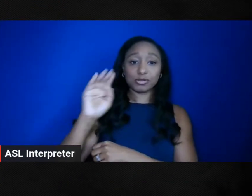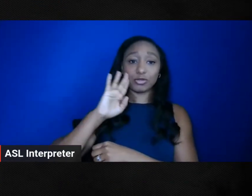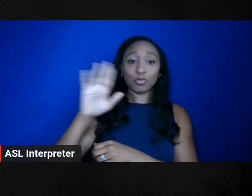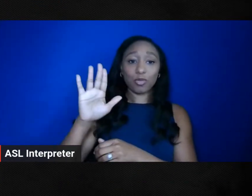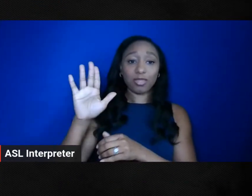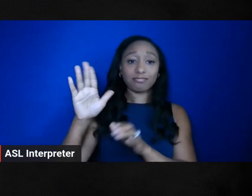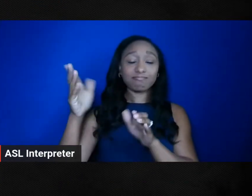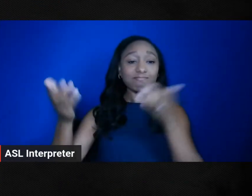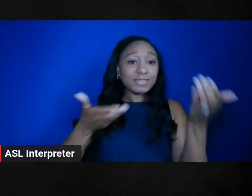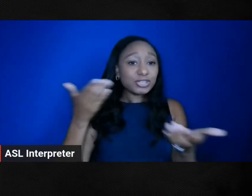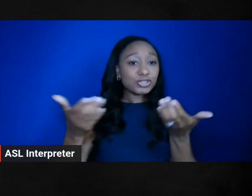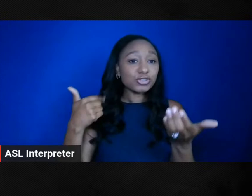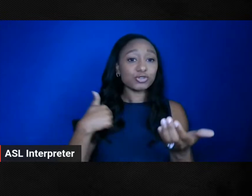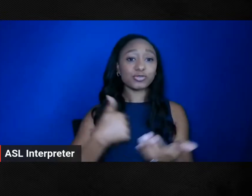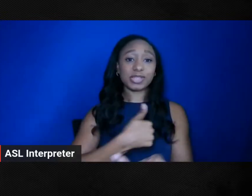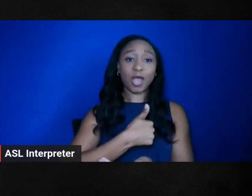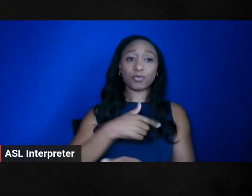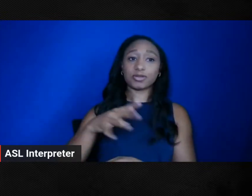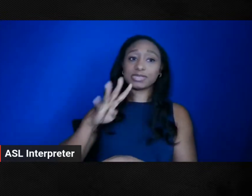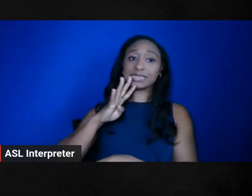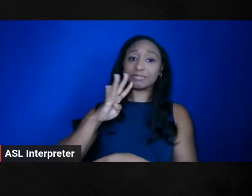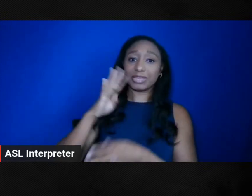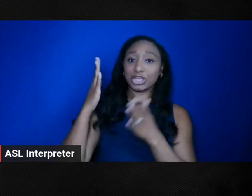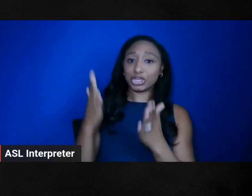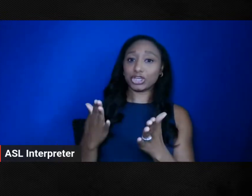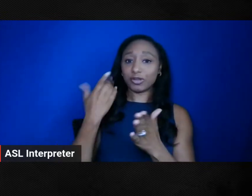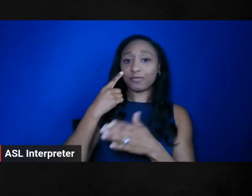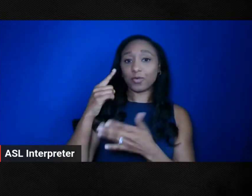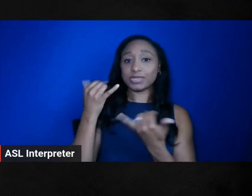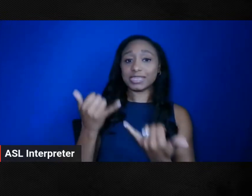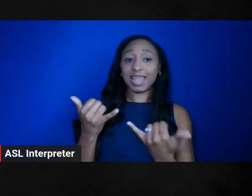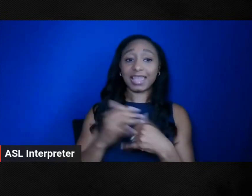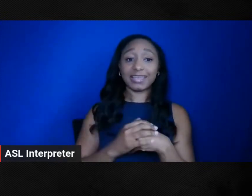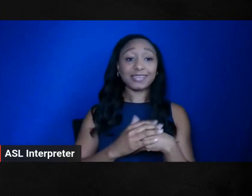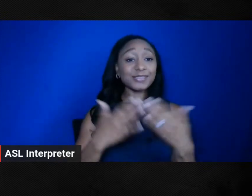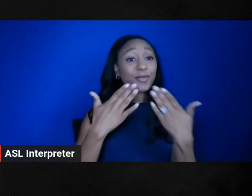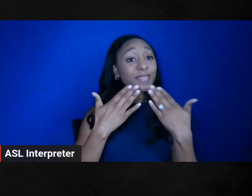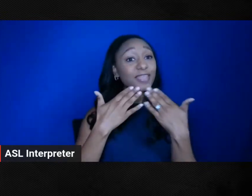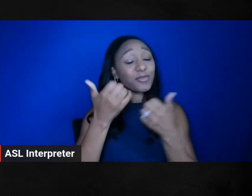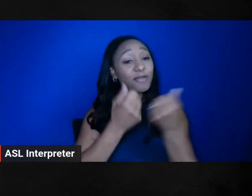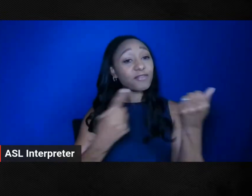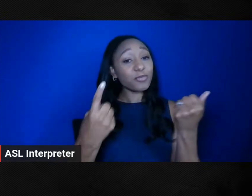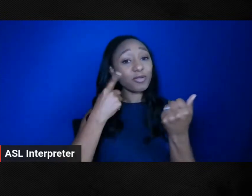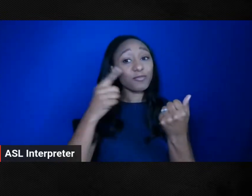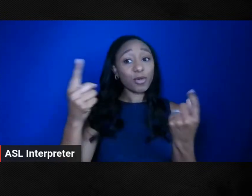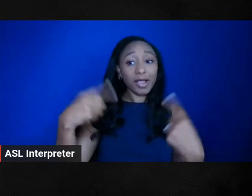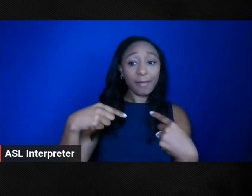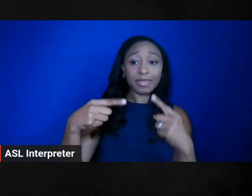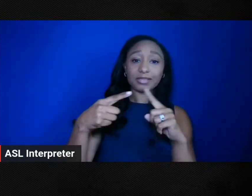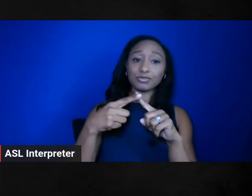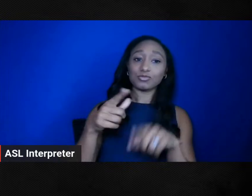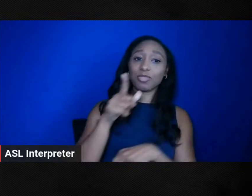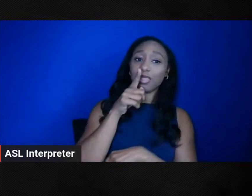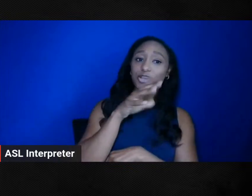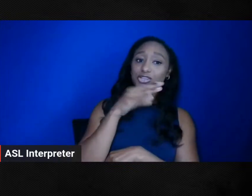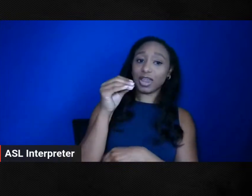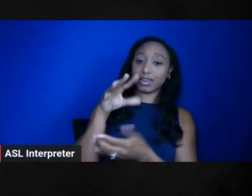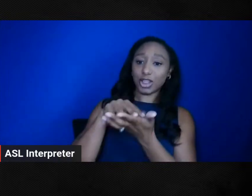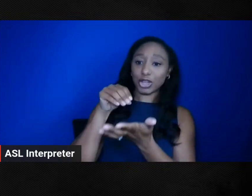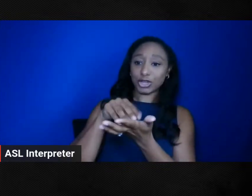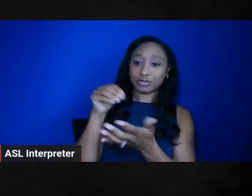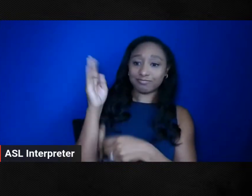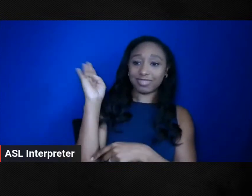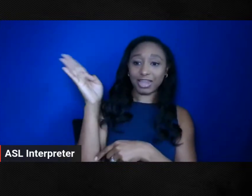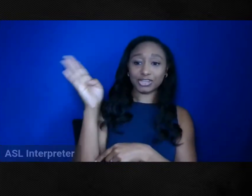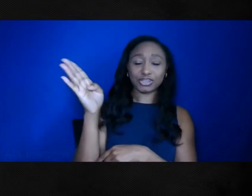Thank you, Emily, and welcome everyone to this month's Lunch and Learn lecture. It is always a pleasure to thank our partners,